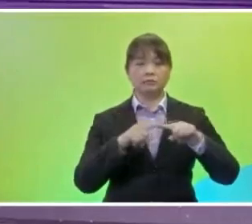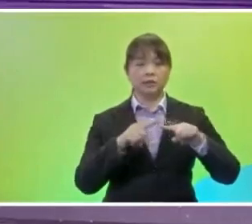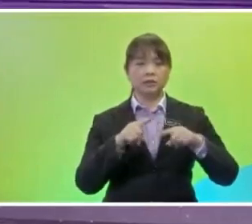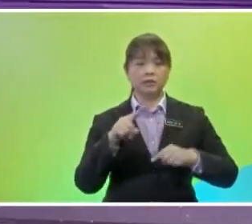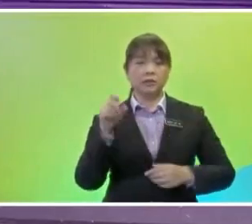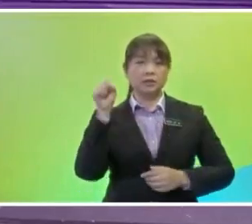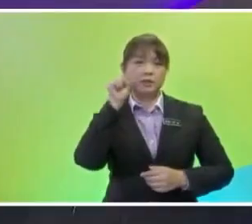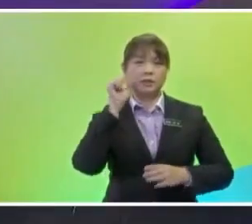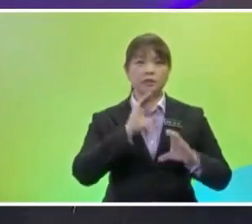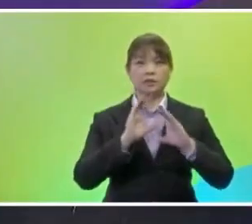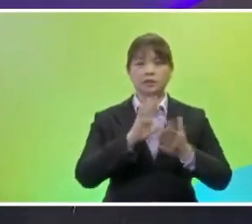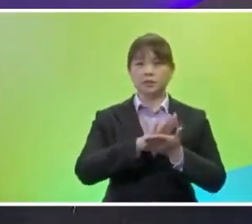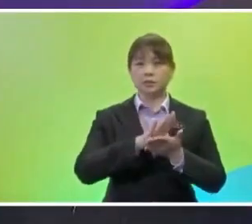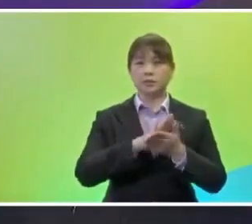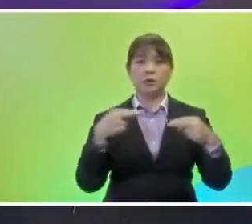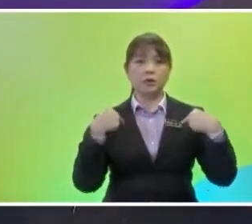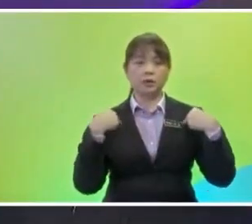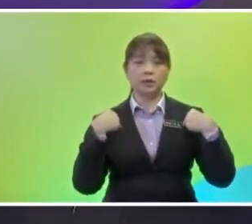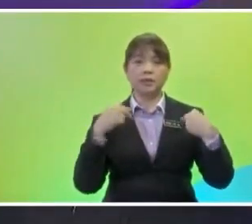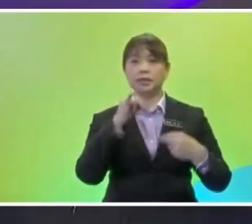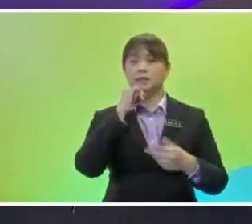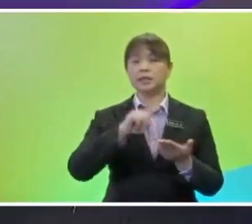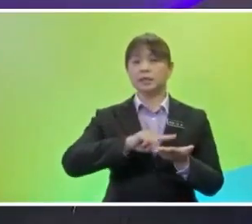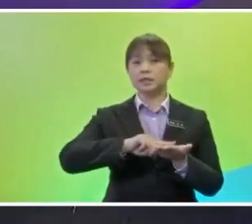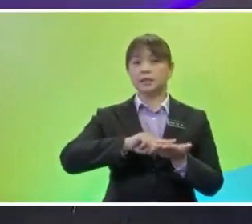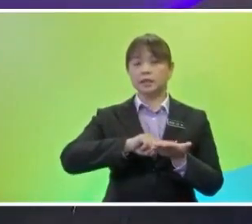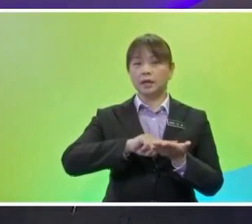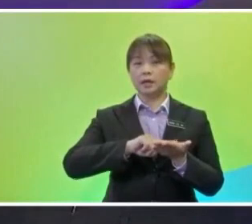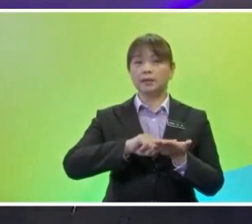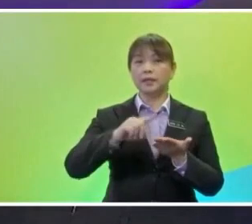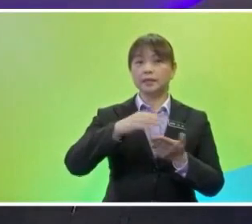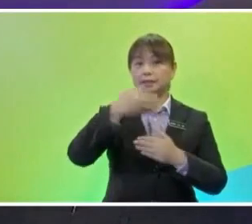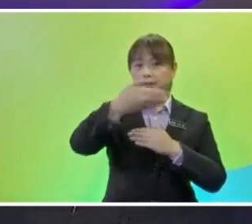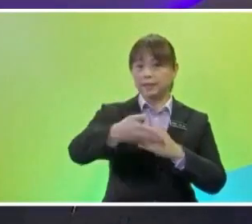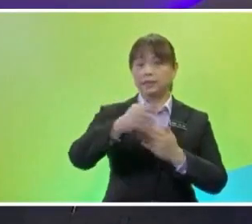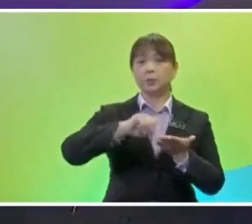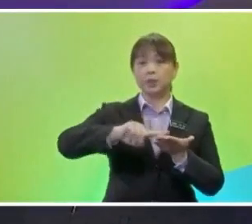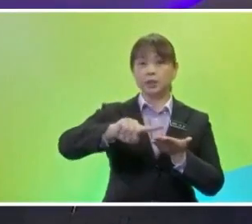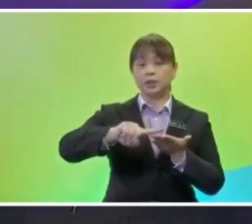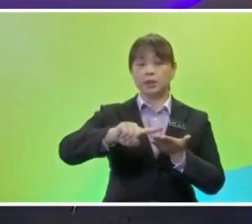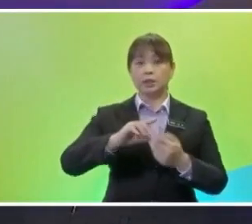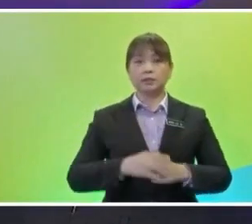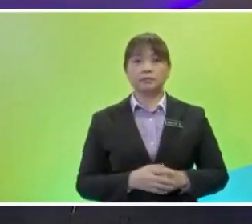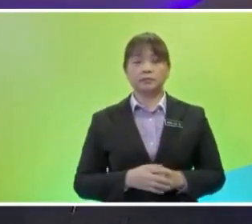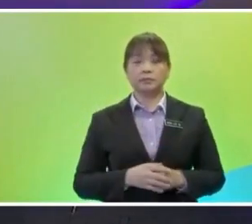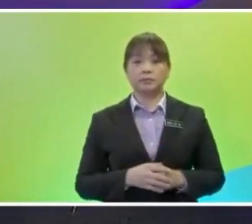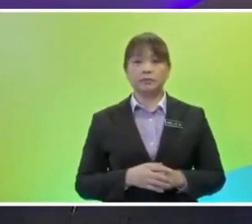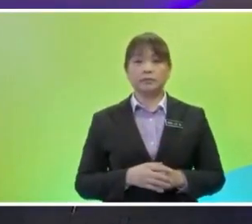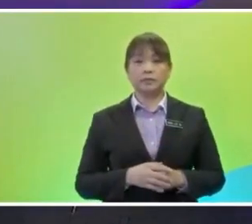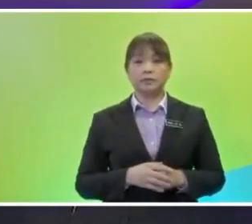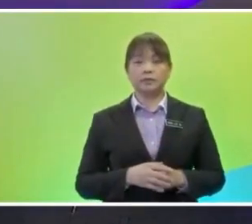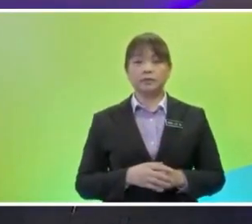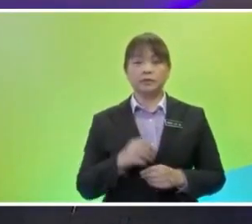this week. Really? Mm-hmm. Oh, my God. So I'm mistaken. I think so. Oh, so I need to go back to school